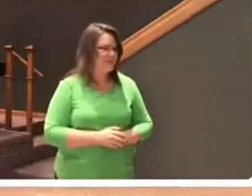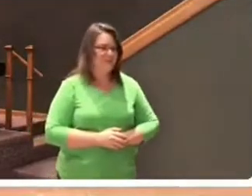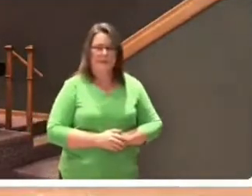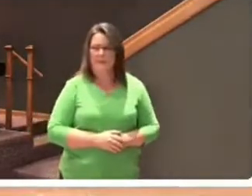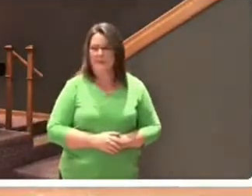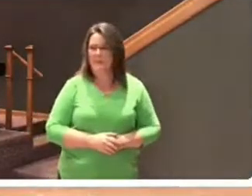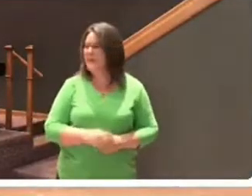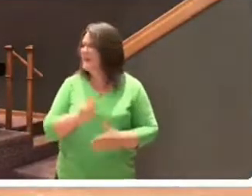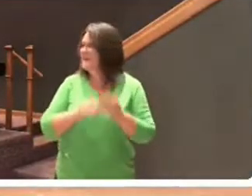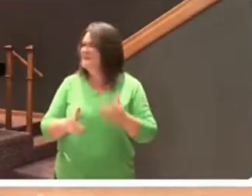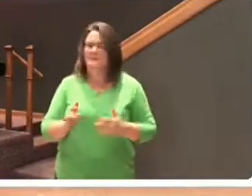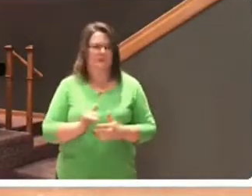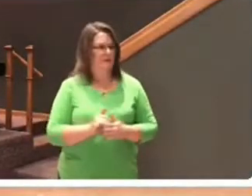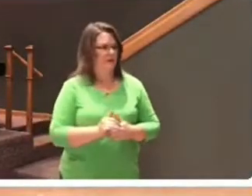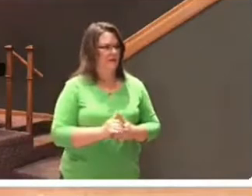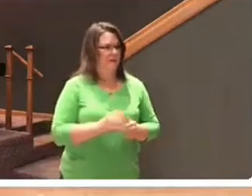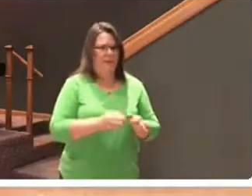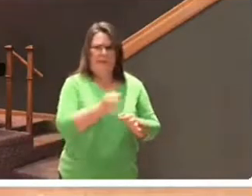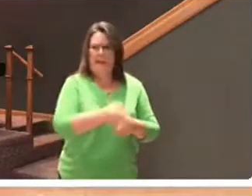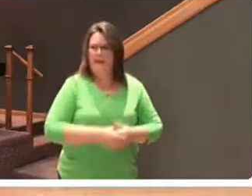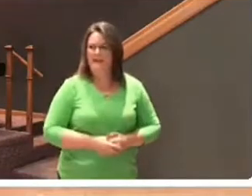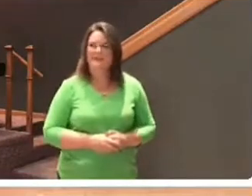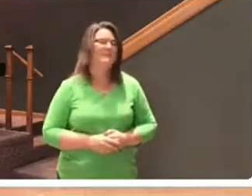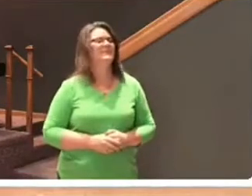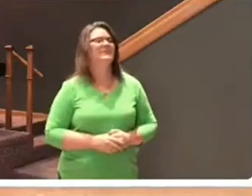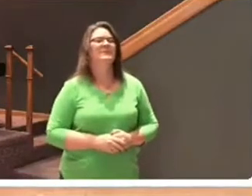Served people. Somebody's like, somebody was on a delay.